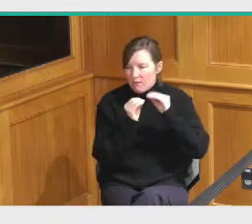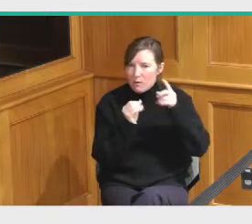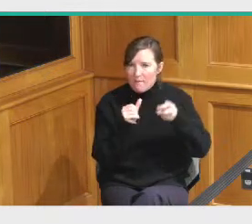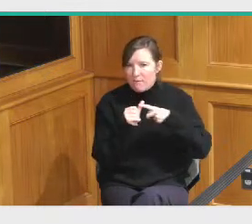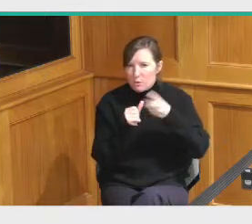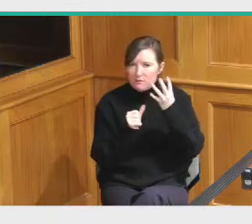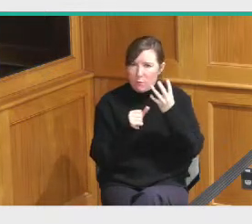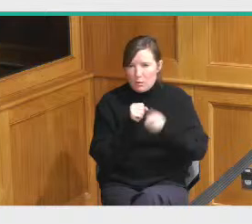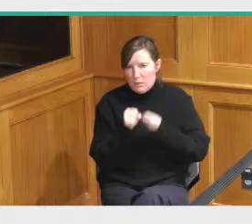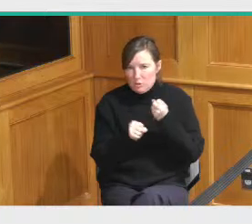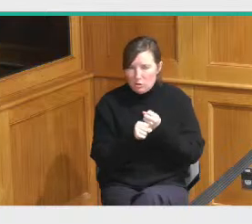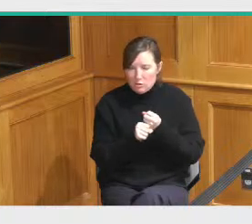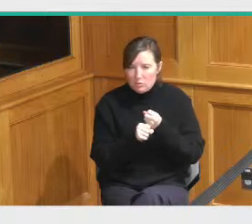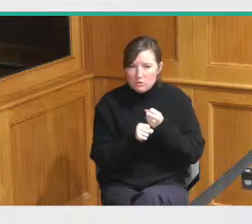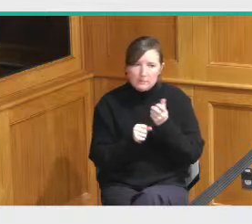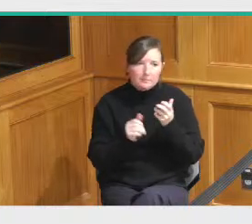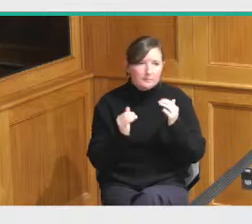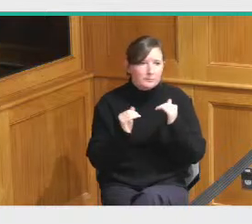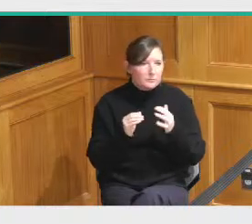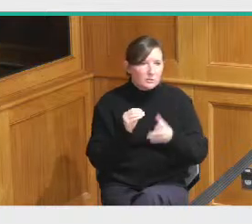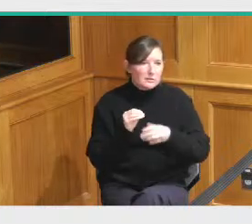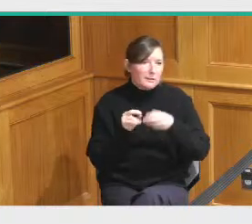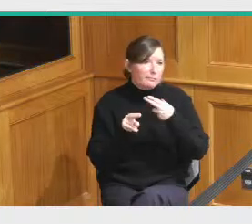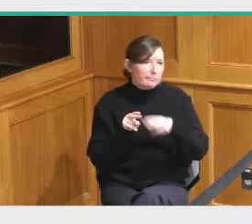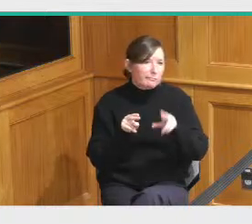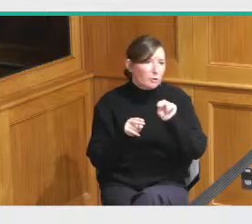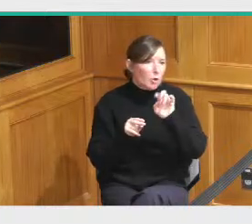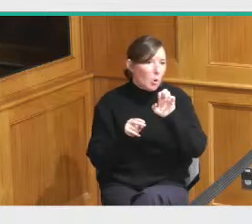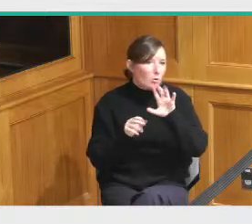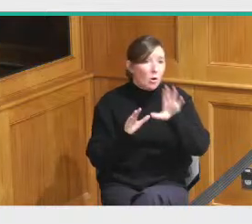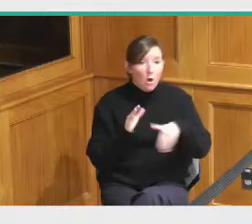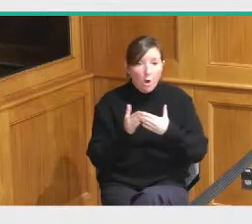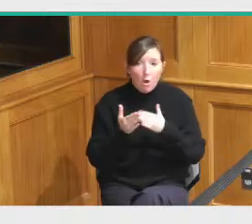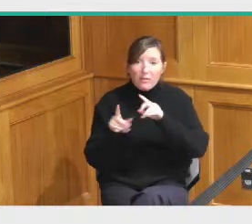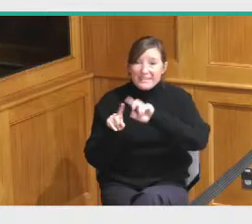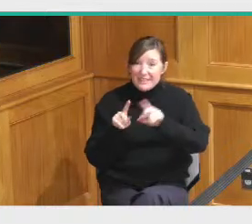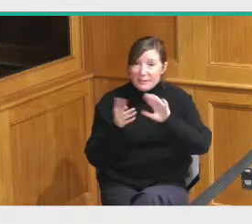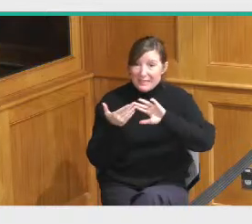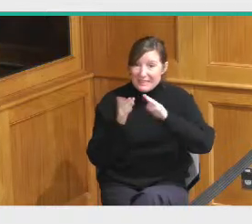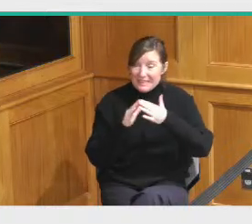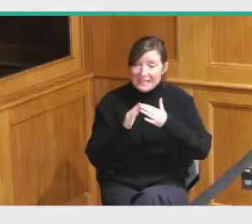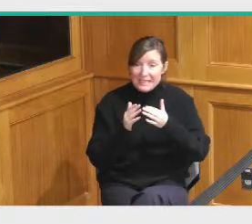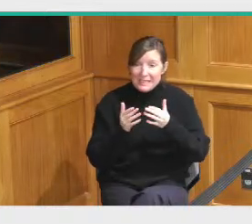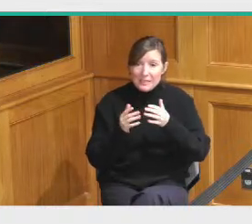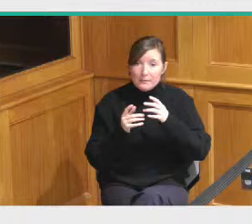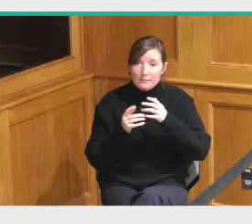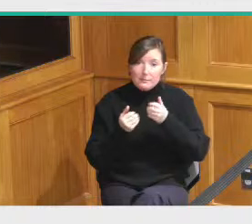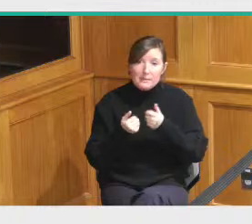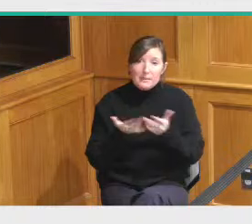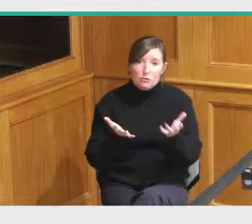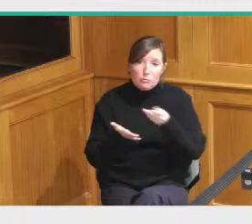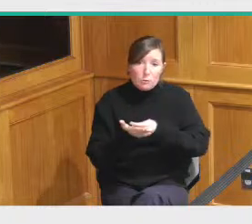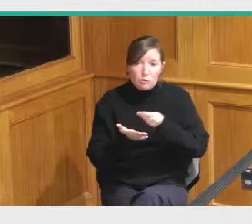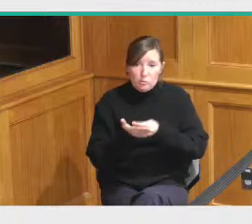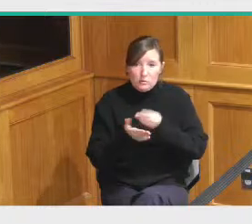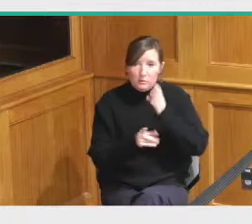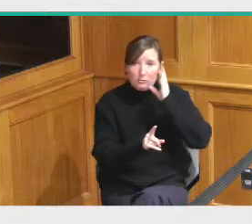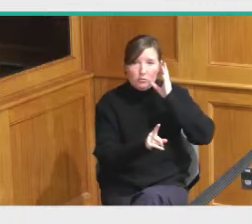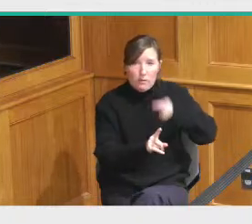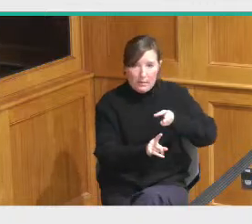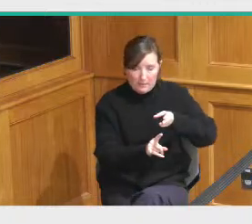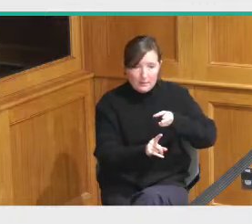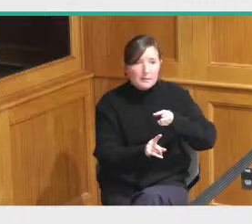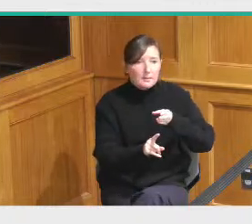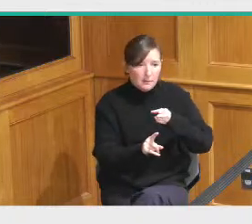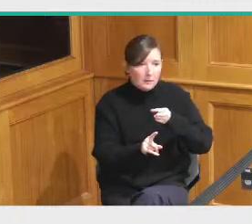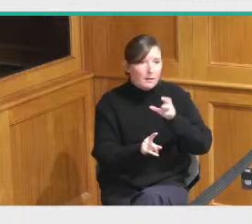years. And just a note to say that all of the city's distribution goes directly into a